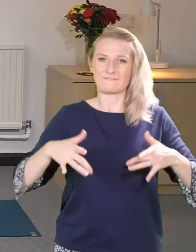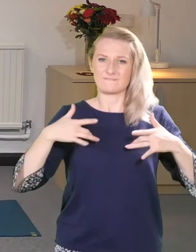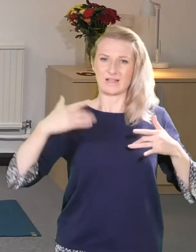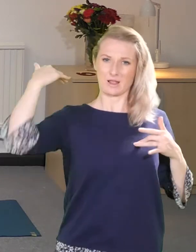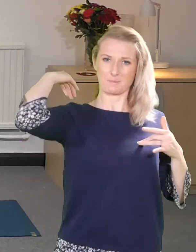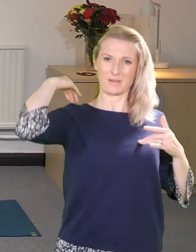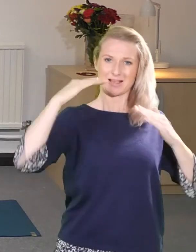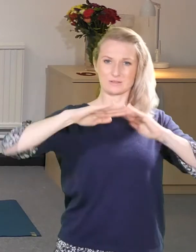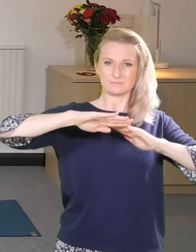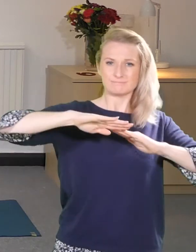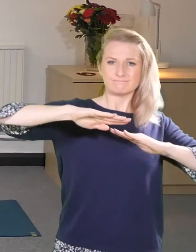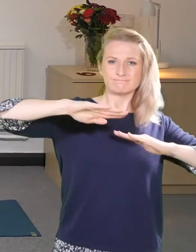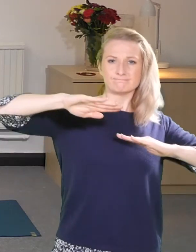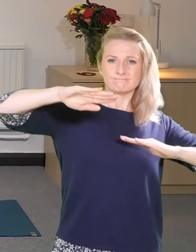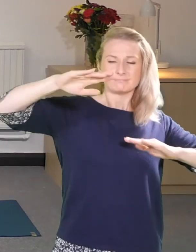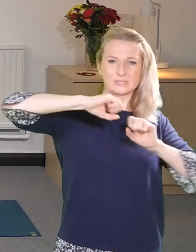back.